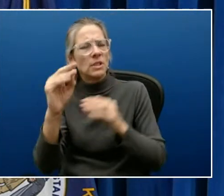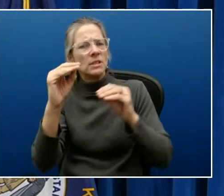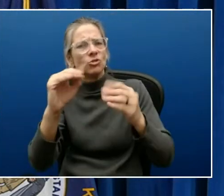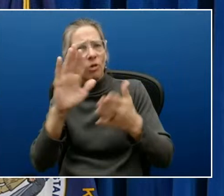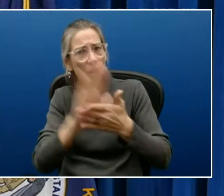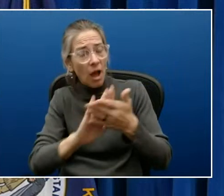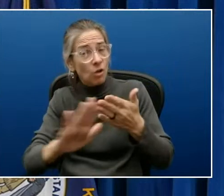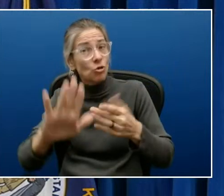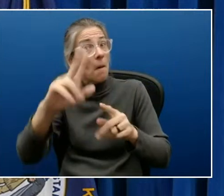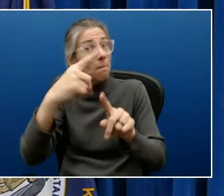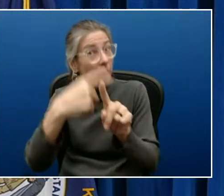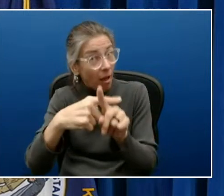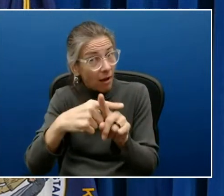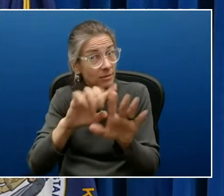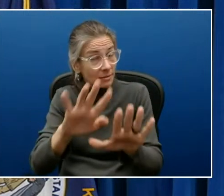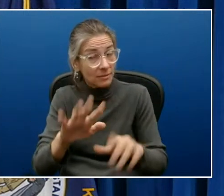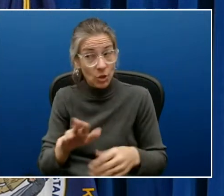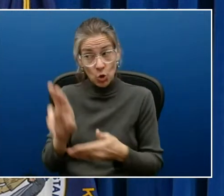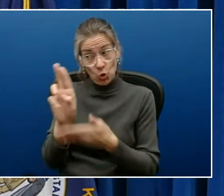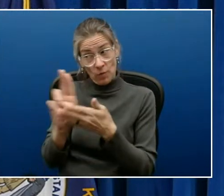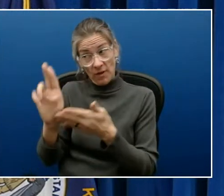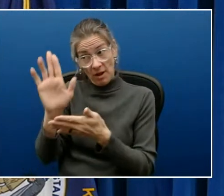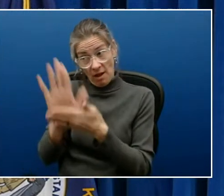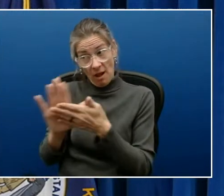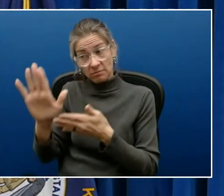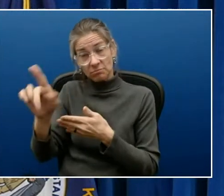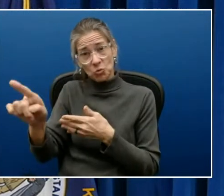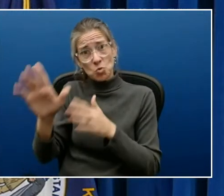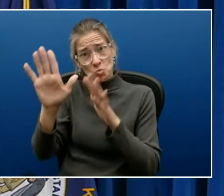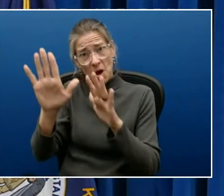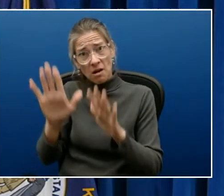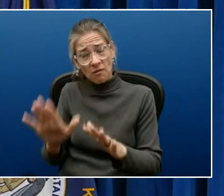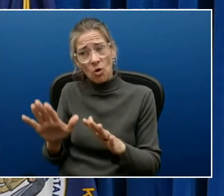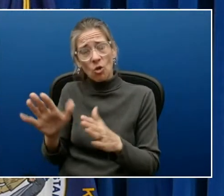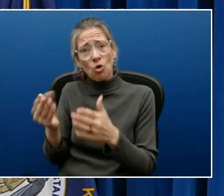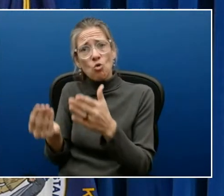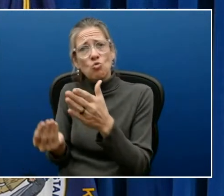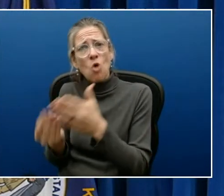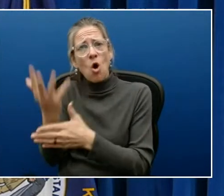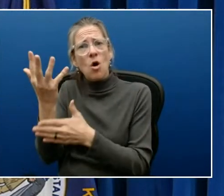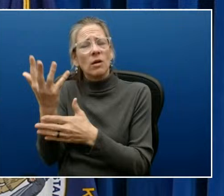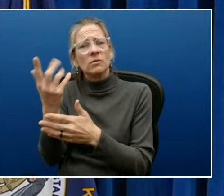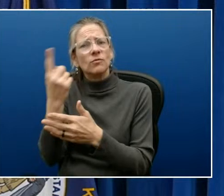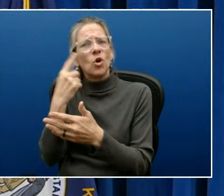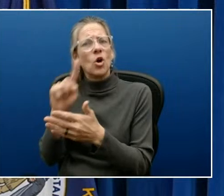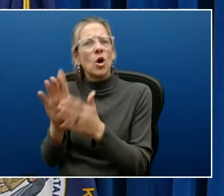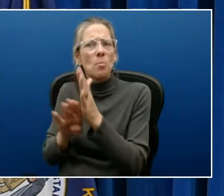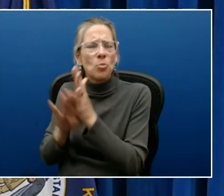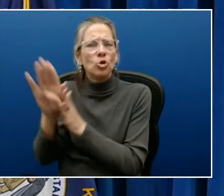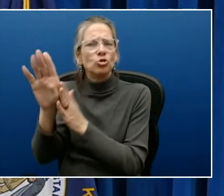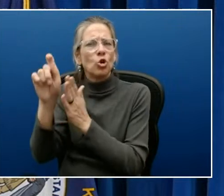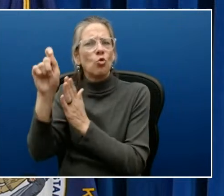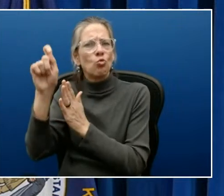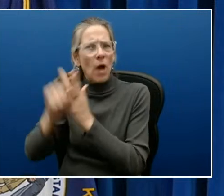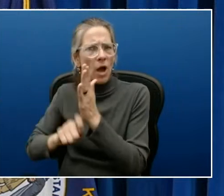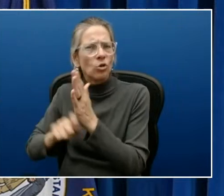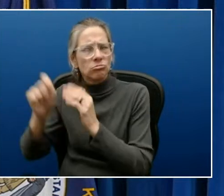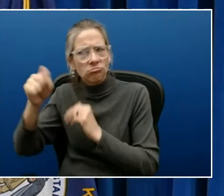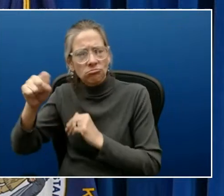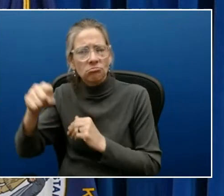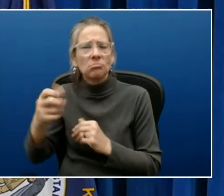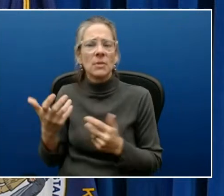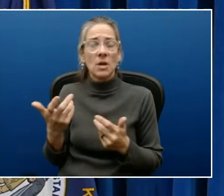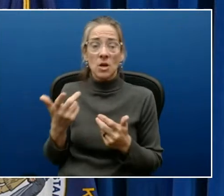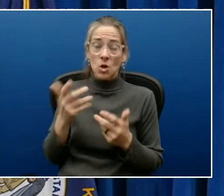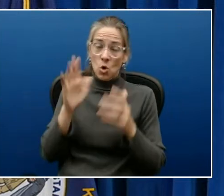have to say that our universities and colleges are incredible greenhouses for emerging writers. Nor is that great work of